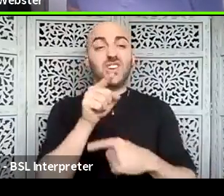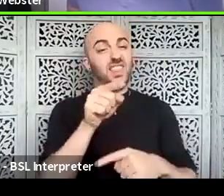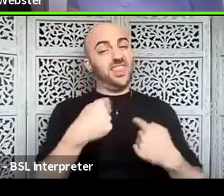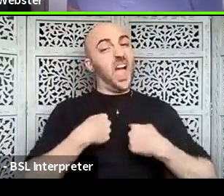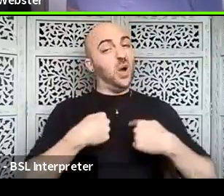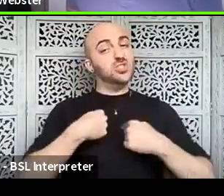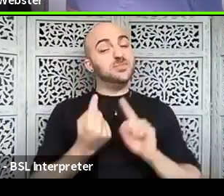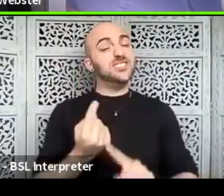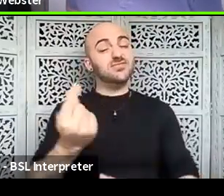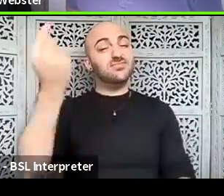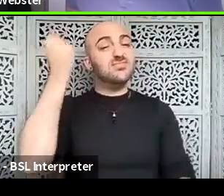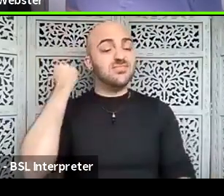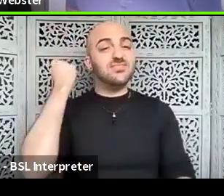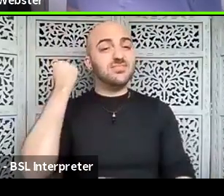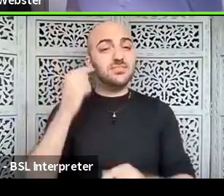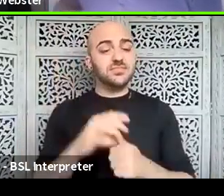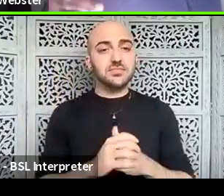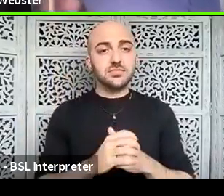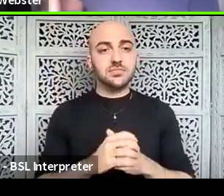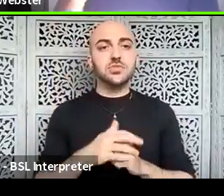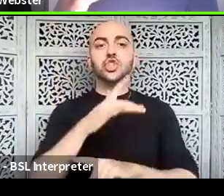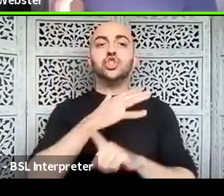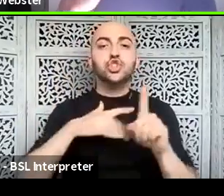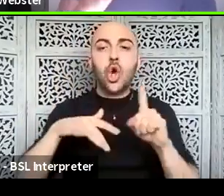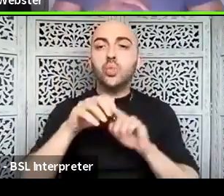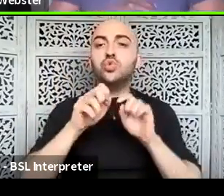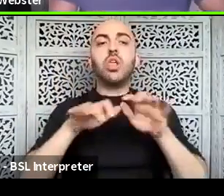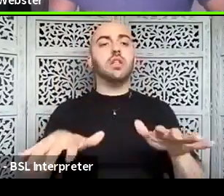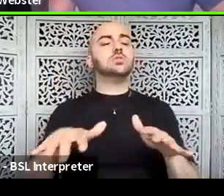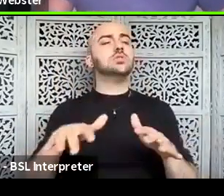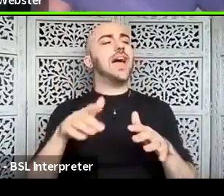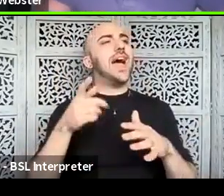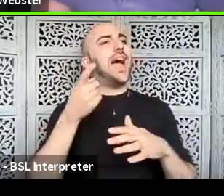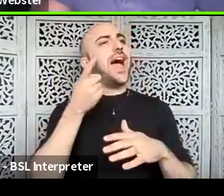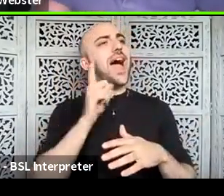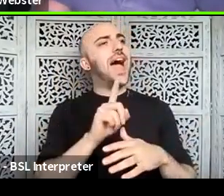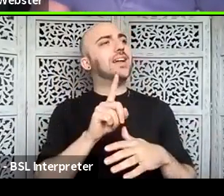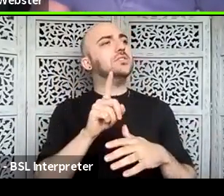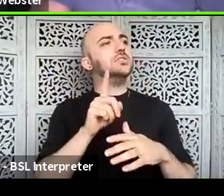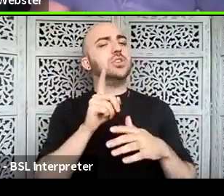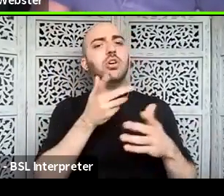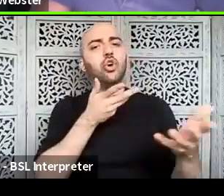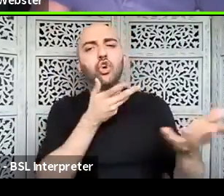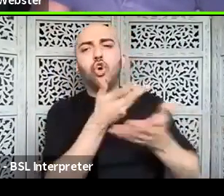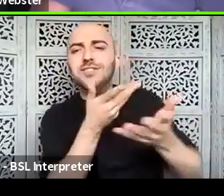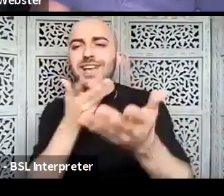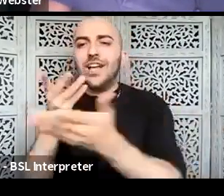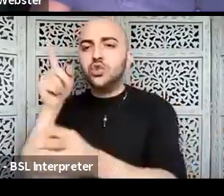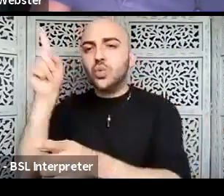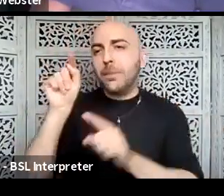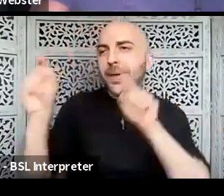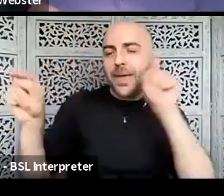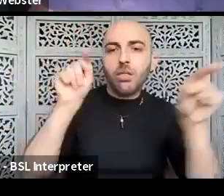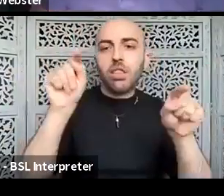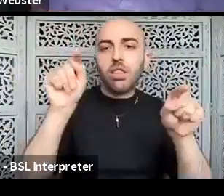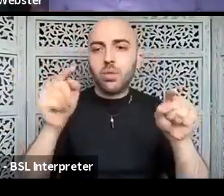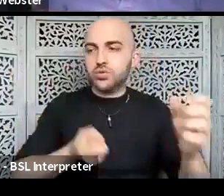definitely across all the socials and in the kind of anecdotal conversations that you have with different people as well. Yeah.